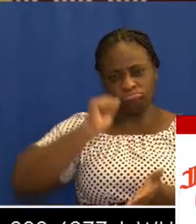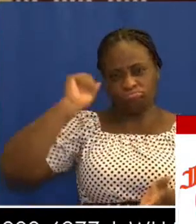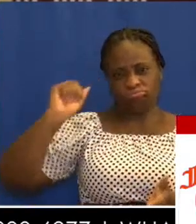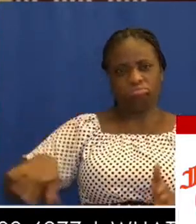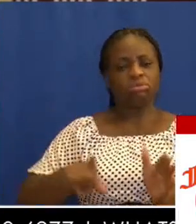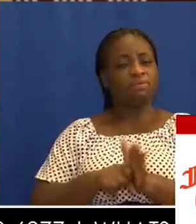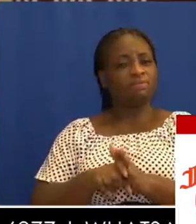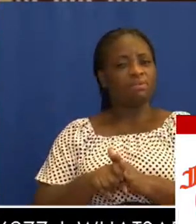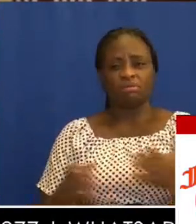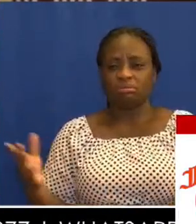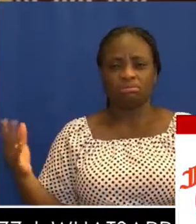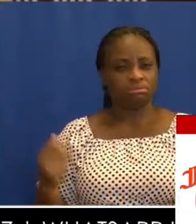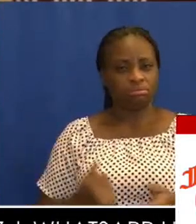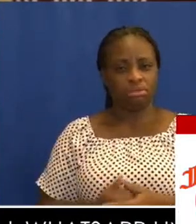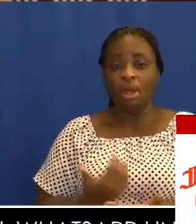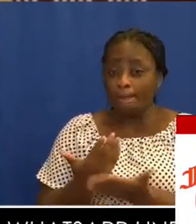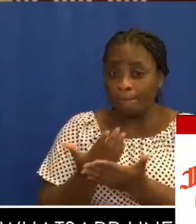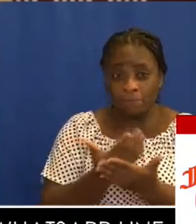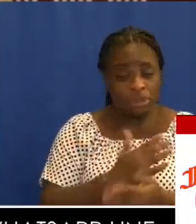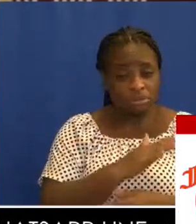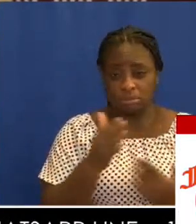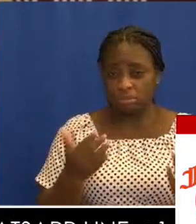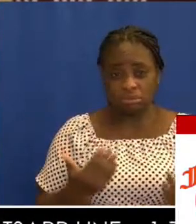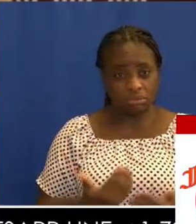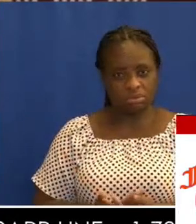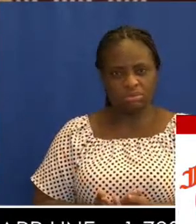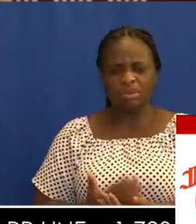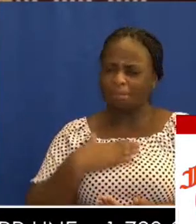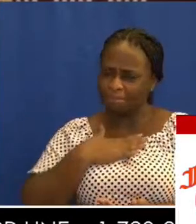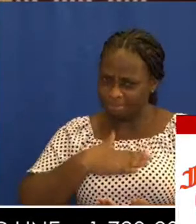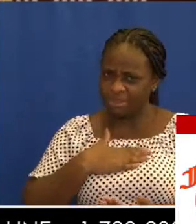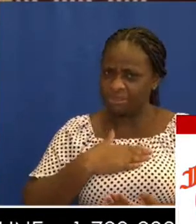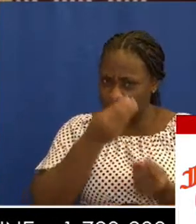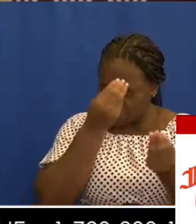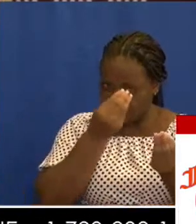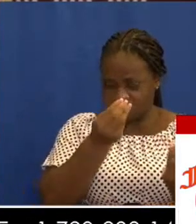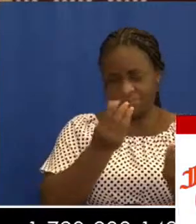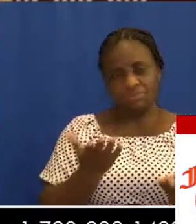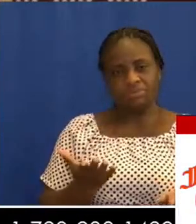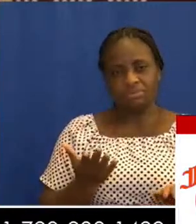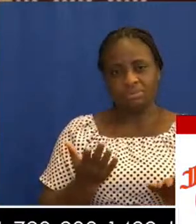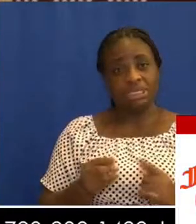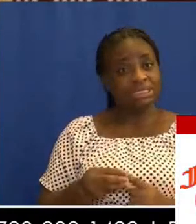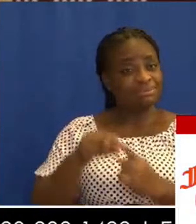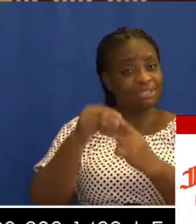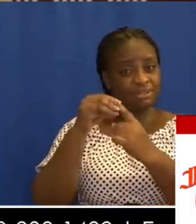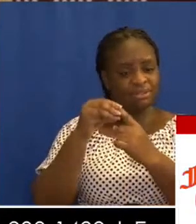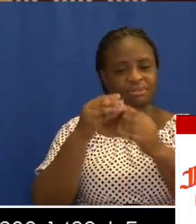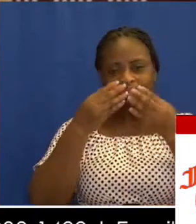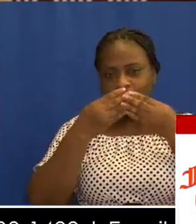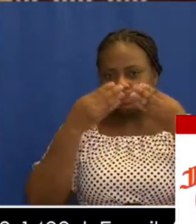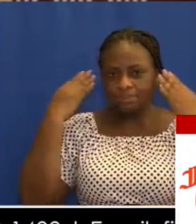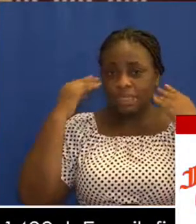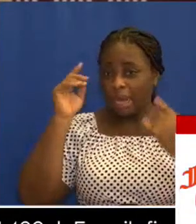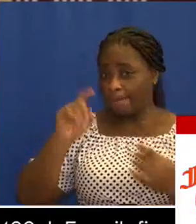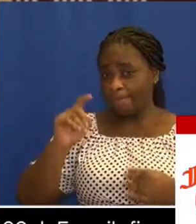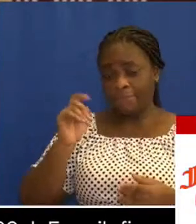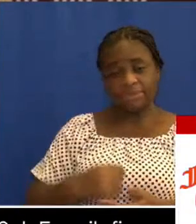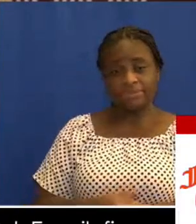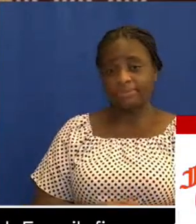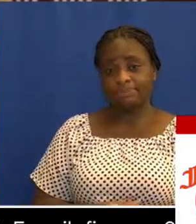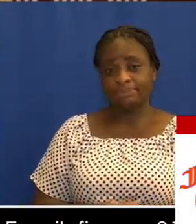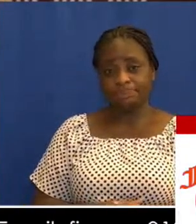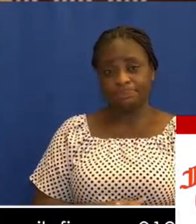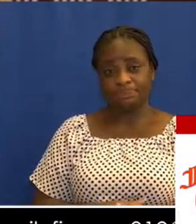pam yare ifri asase so. Nti mesemu mundi sise no so. Ititu mu shemas